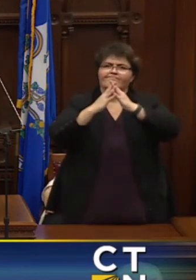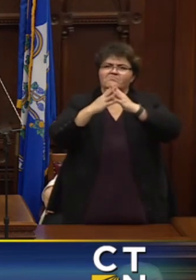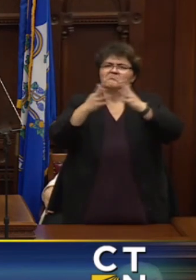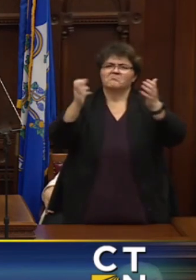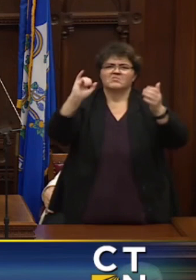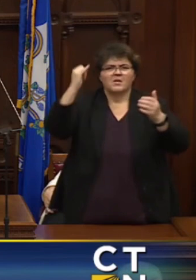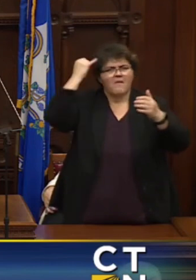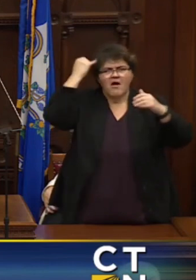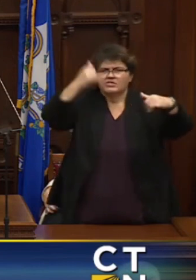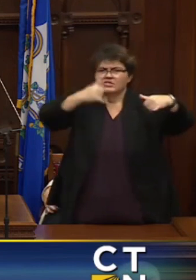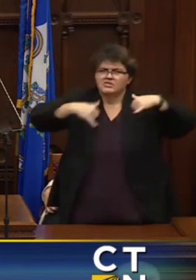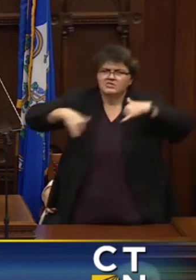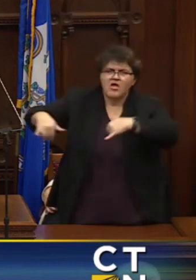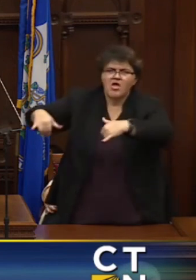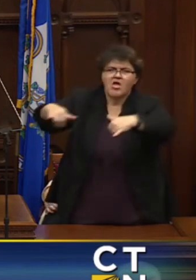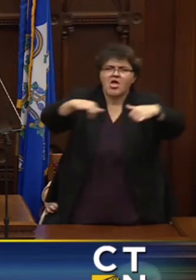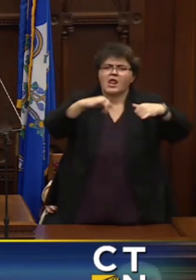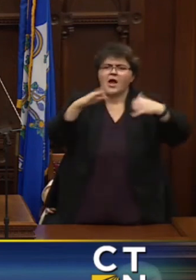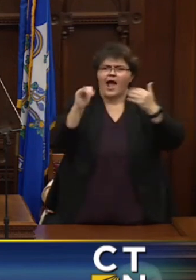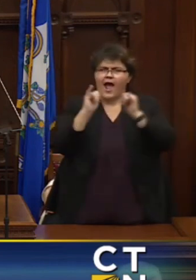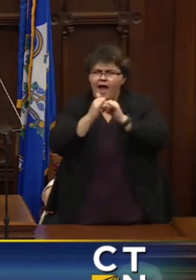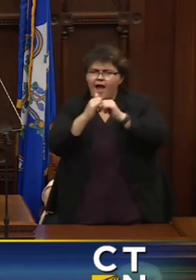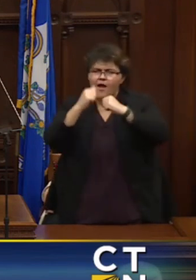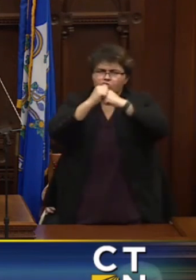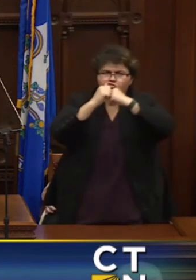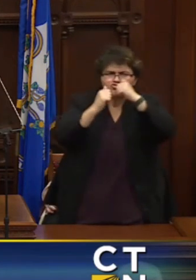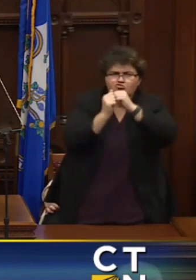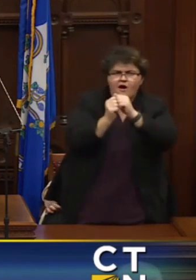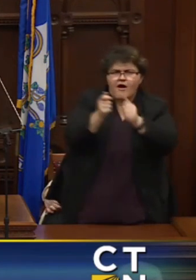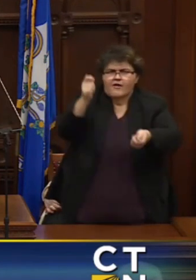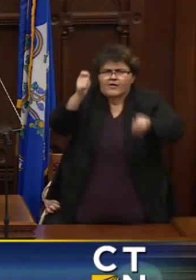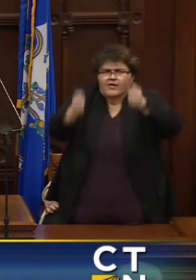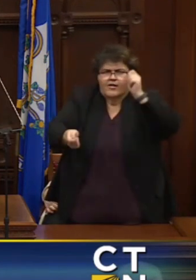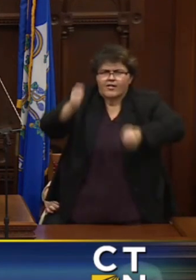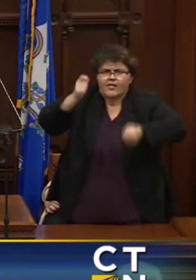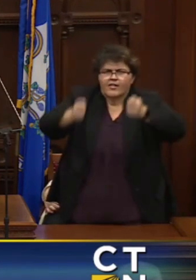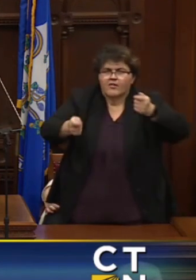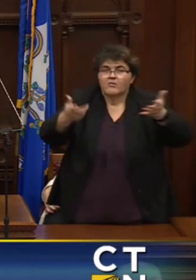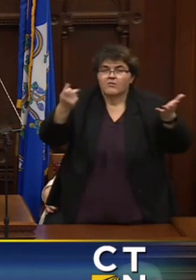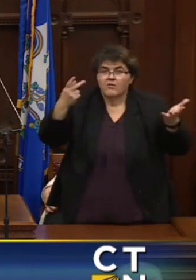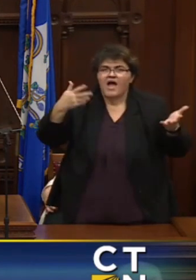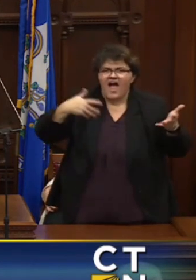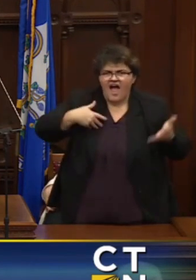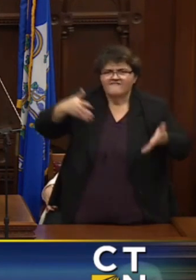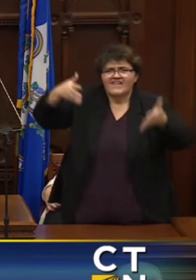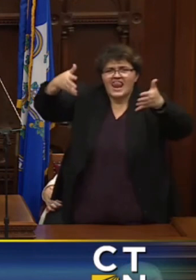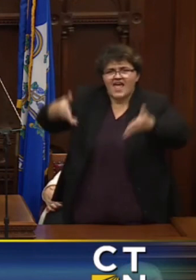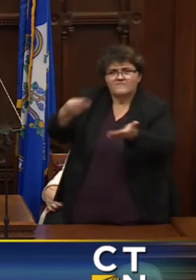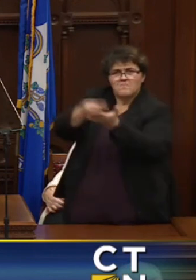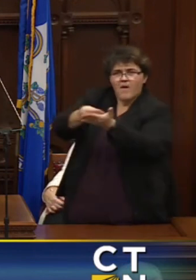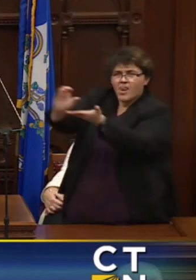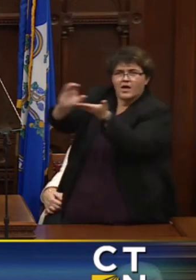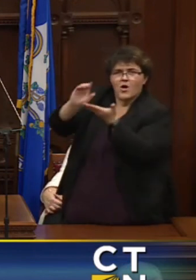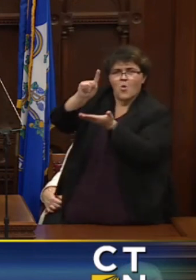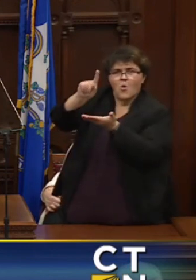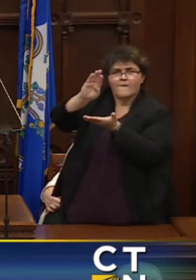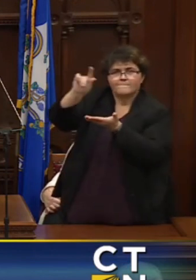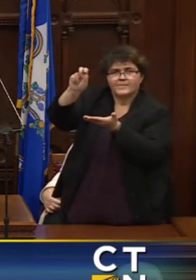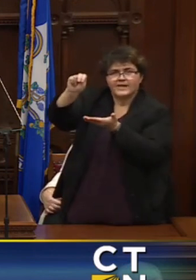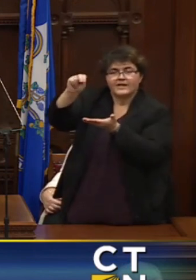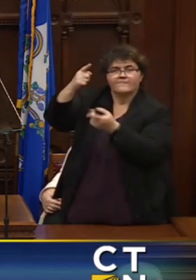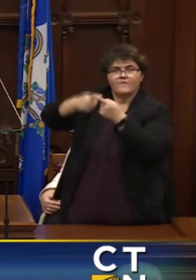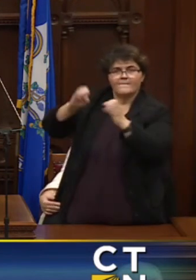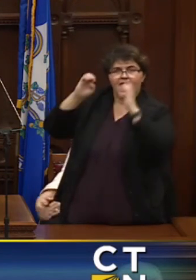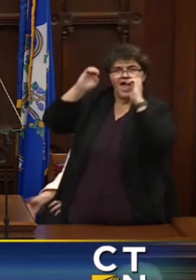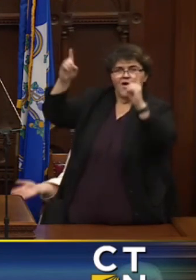$1 billion, almost $1 billion in federal money right now to invest in education. Thank you, Secretary